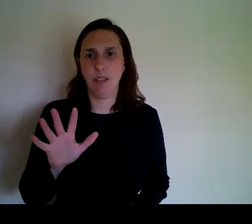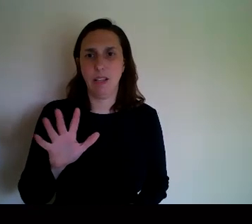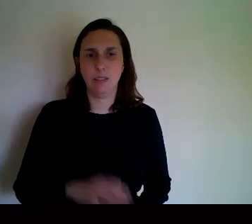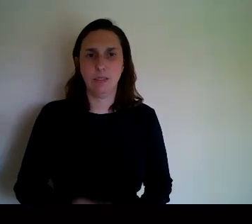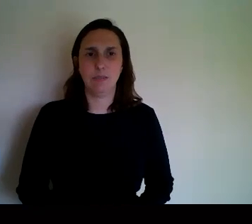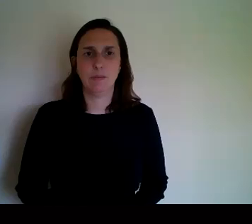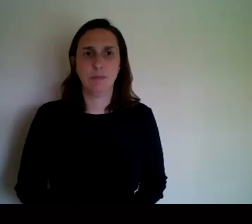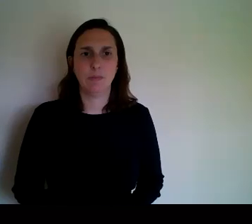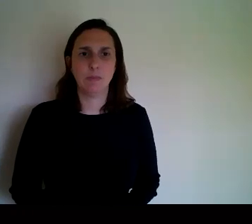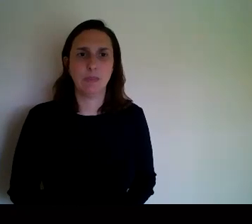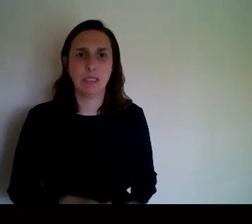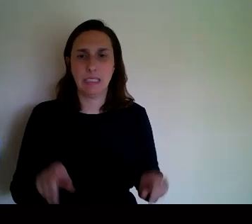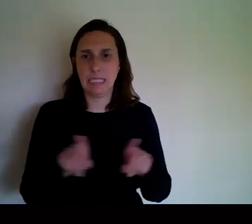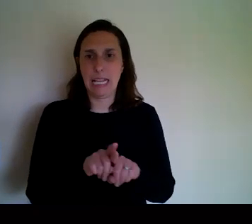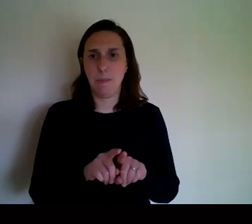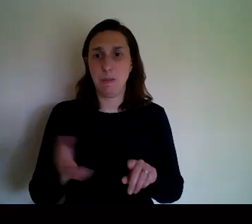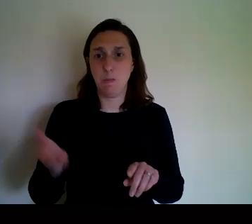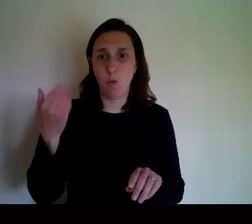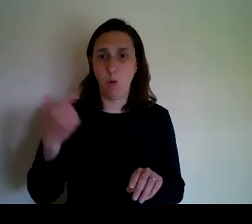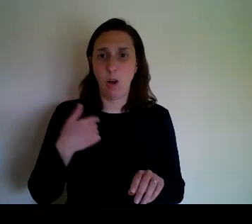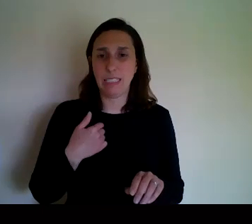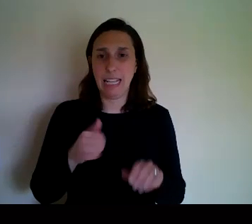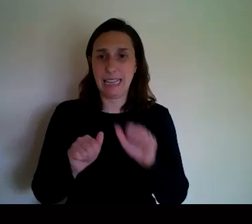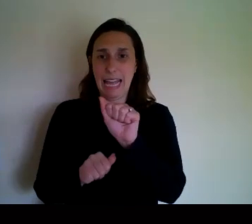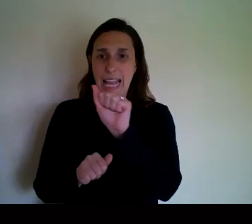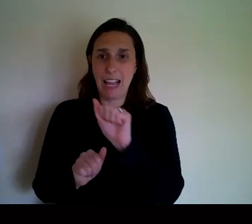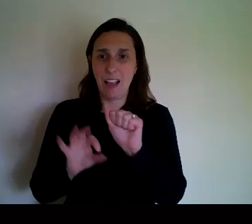I'll do the same thing. I'll factor out an A.